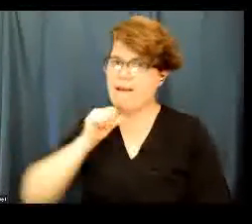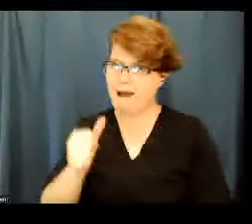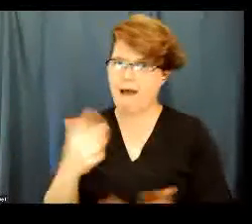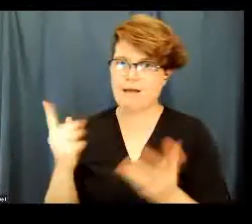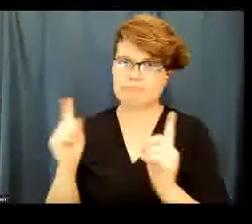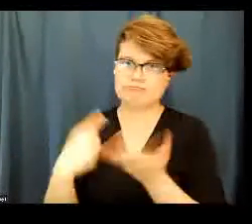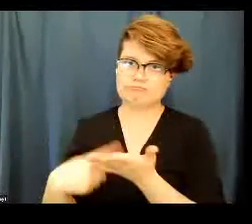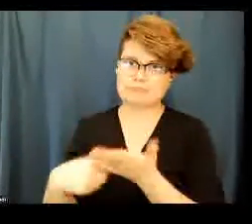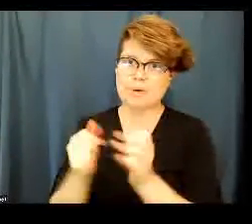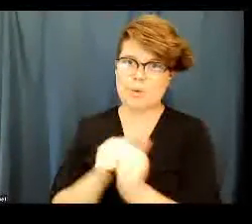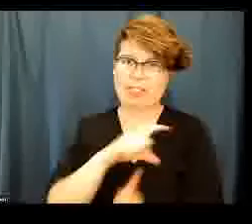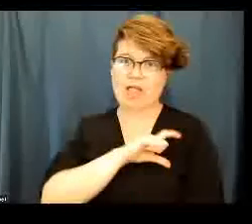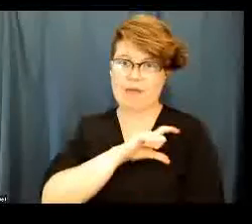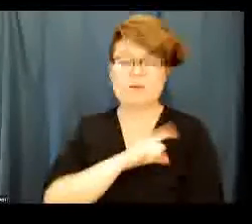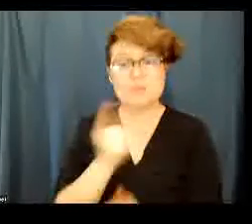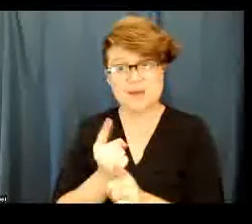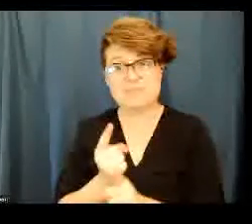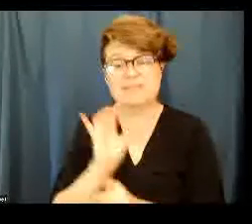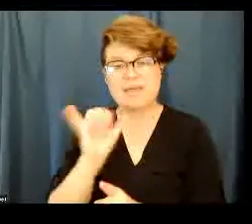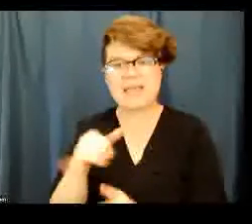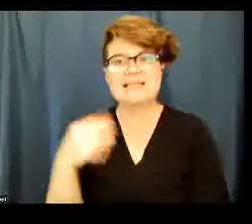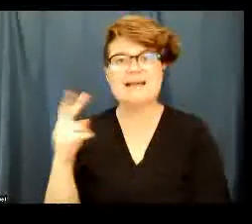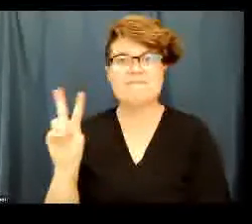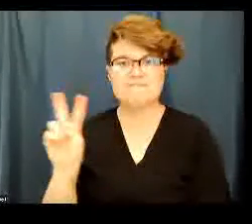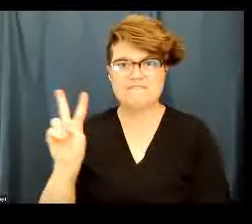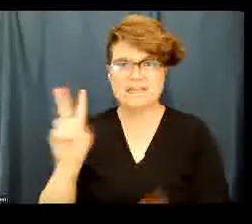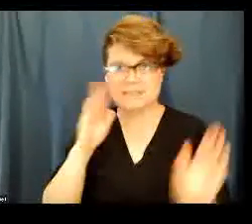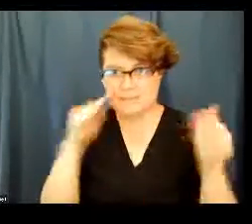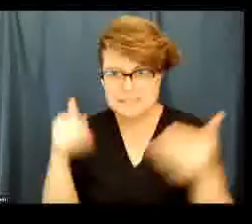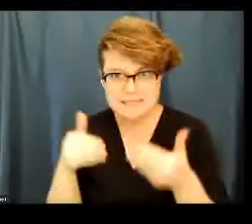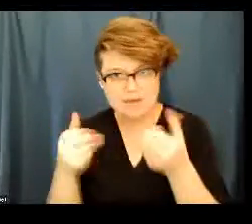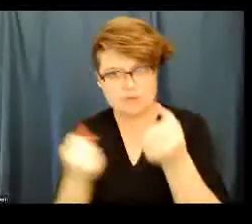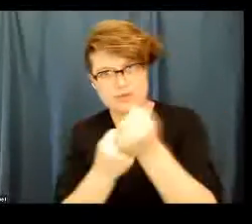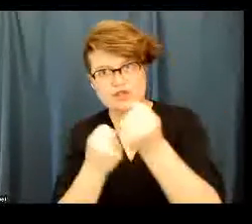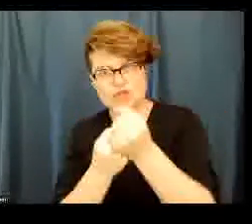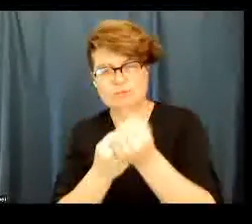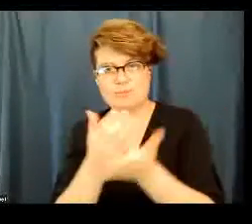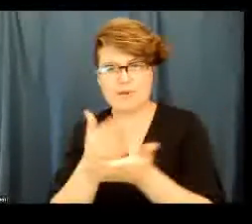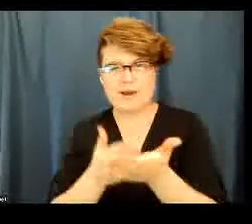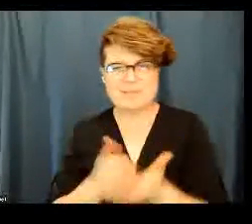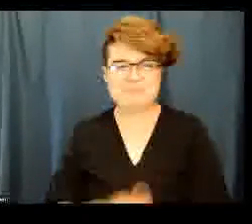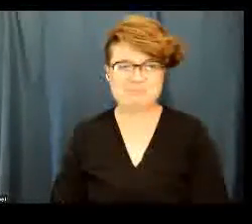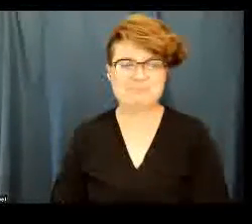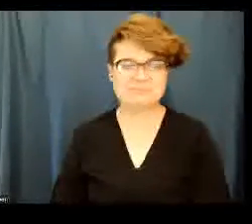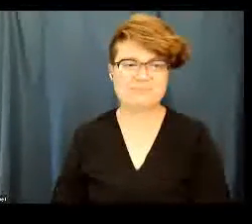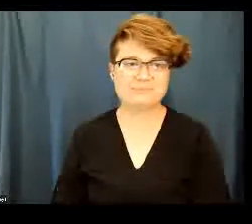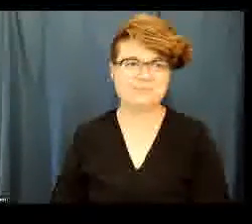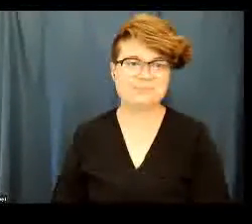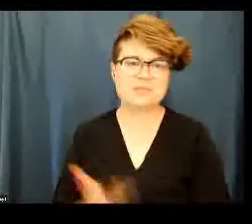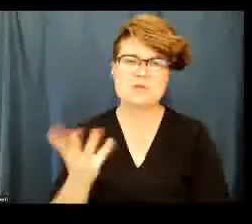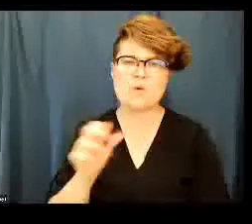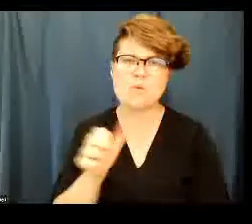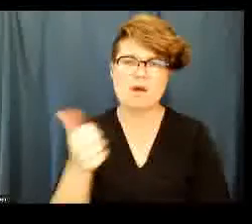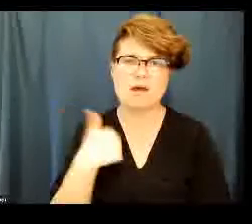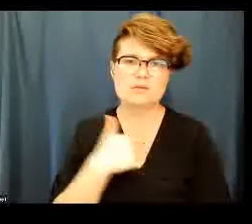so that's that victim-centered piece. So anything that we would want to change about this map?